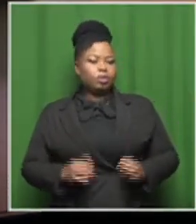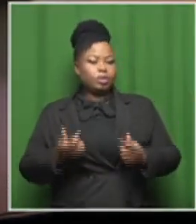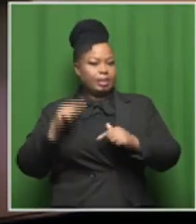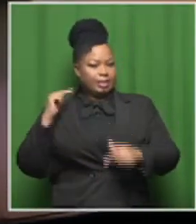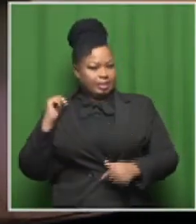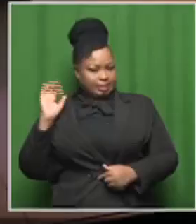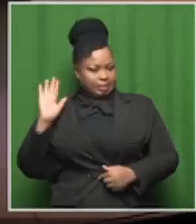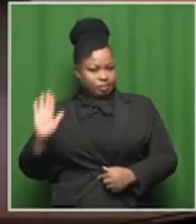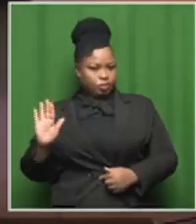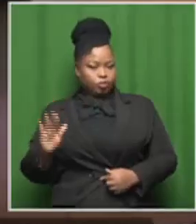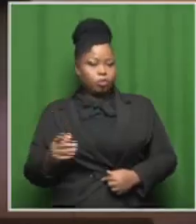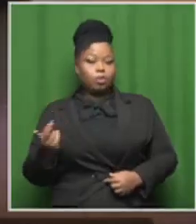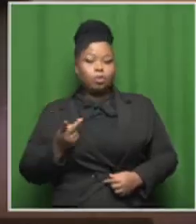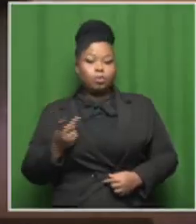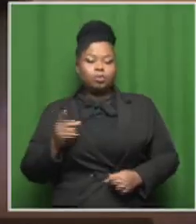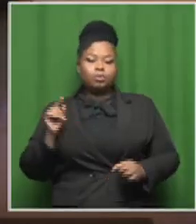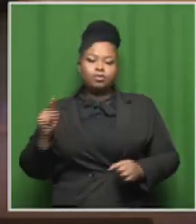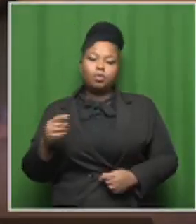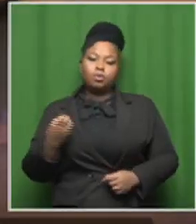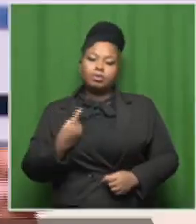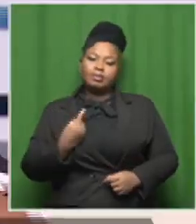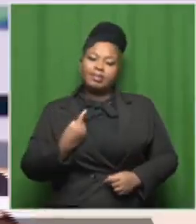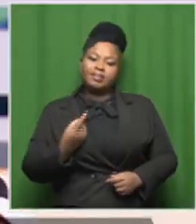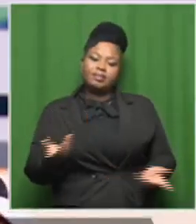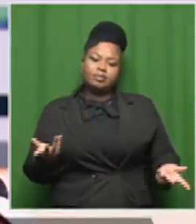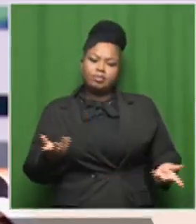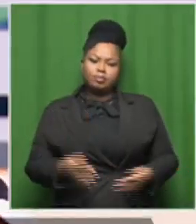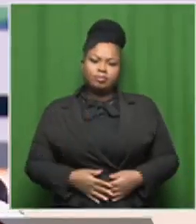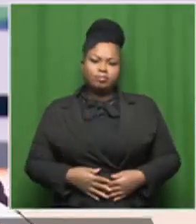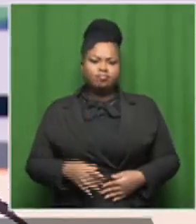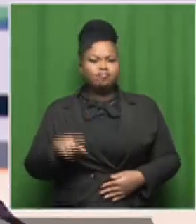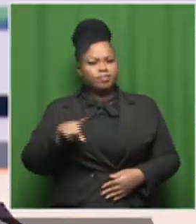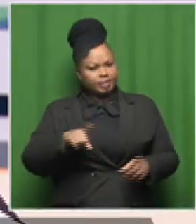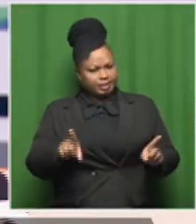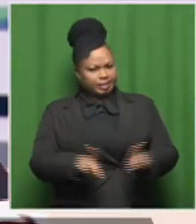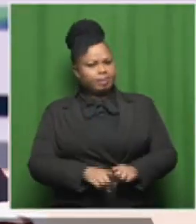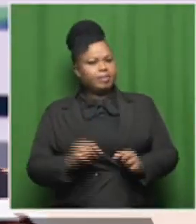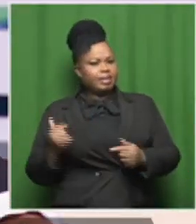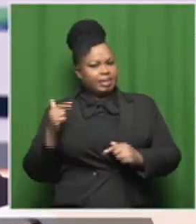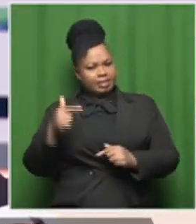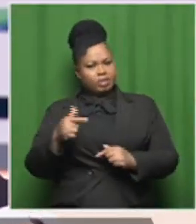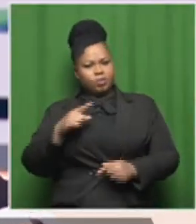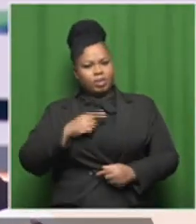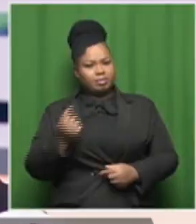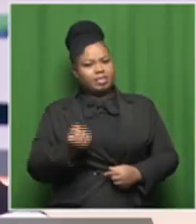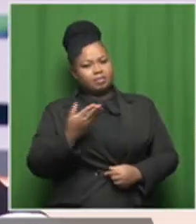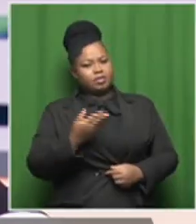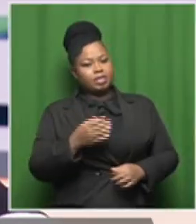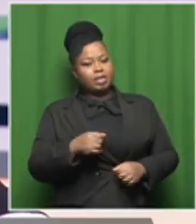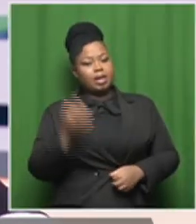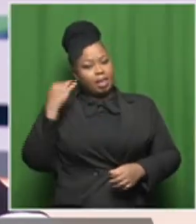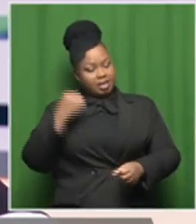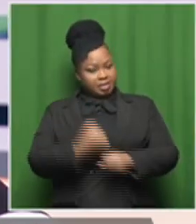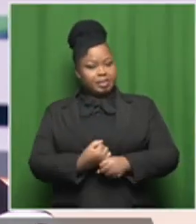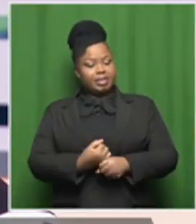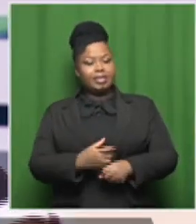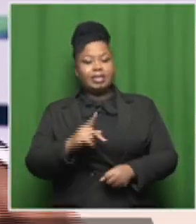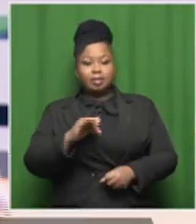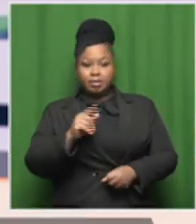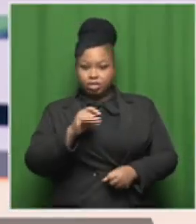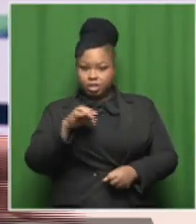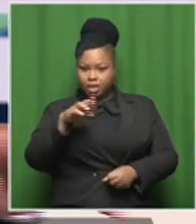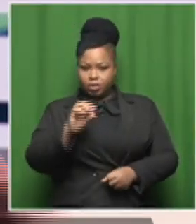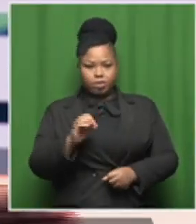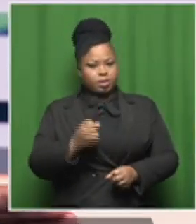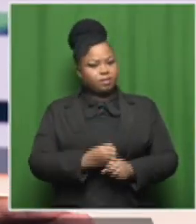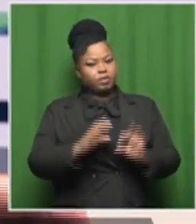that you guys have earmarked a legacy for your own selves, I also have earmarked my own legacy, because I submitted Mount Kilimanjaro last year. And I